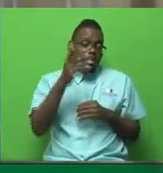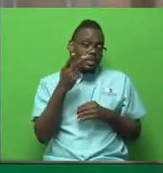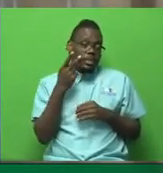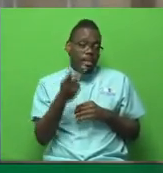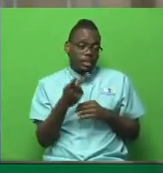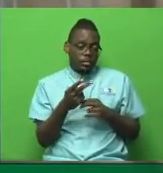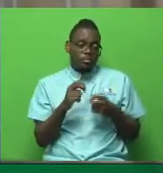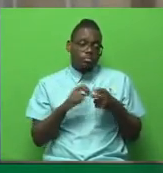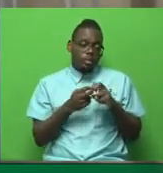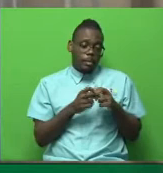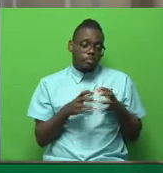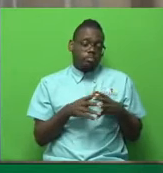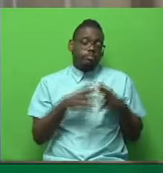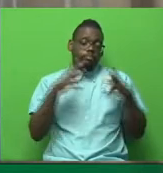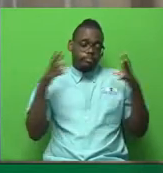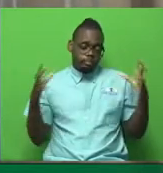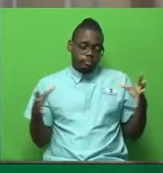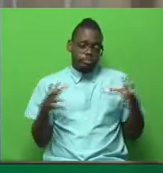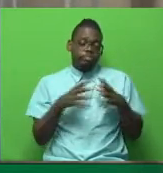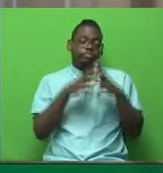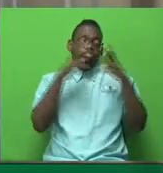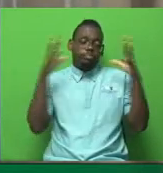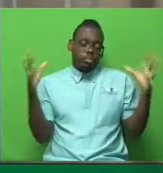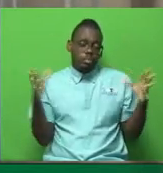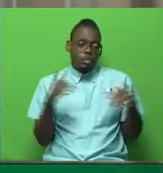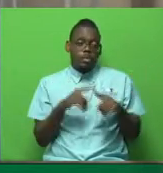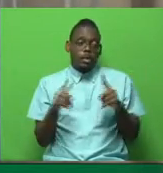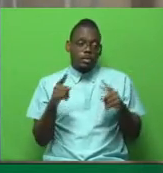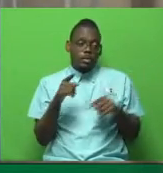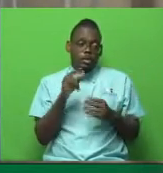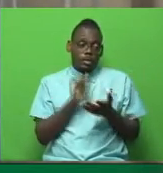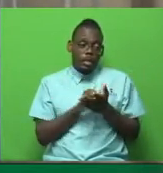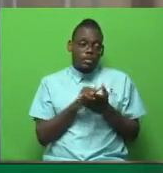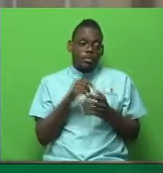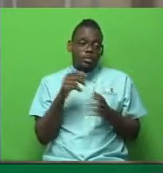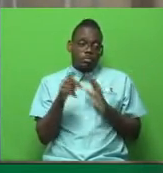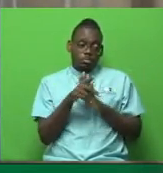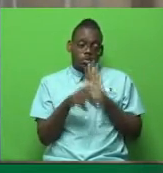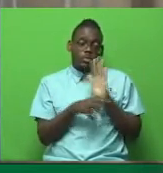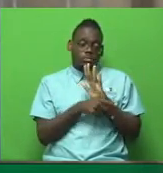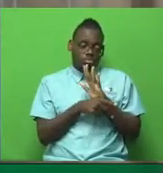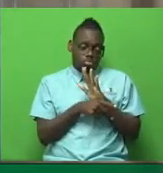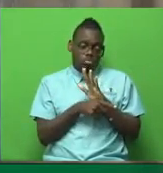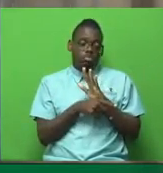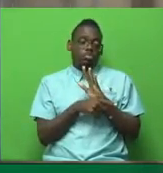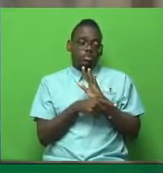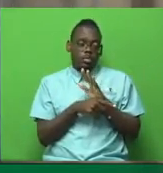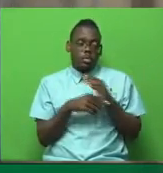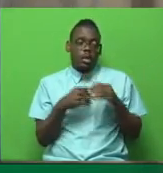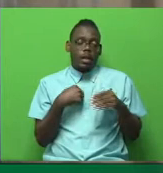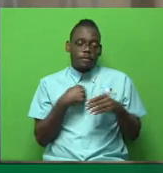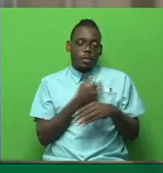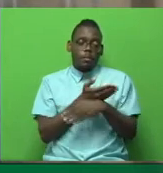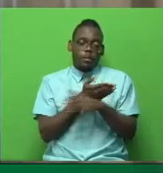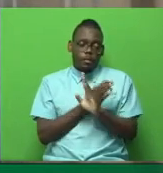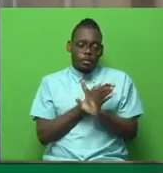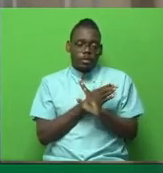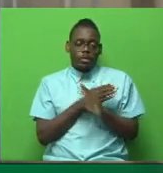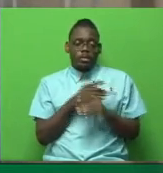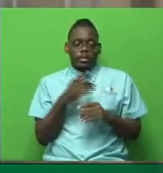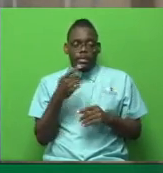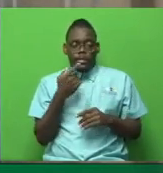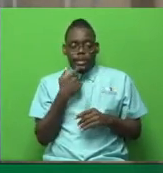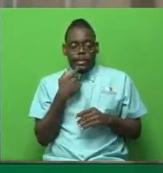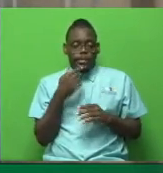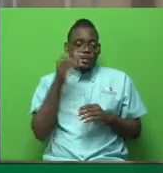government's policy so you are borrowing and in debt in future generations and future generations and their Generations after that but you are not putting anything